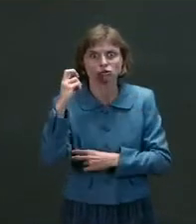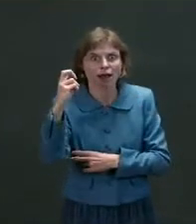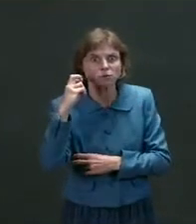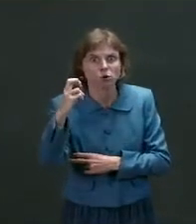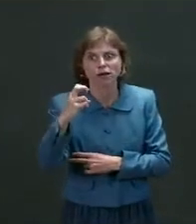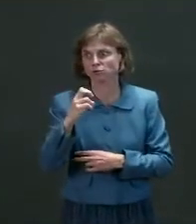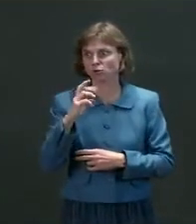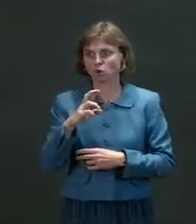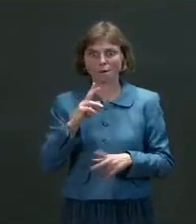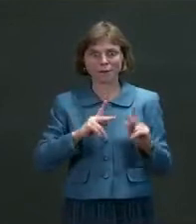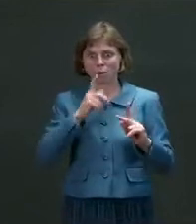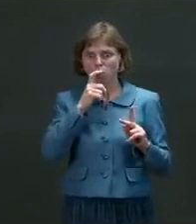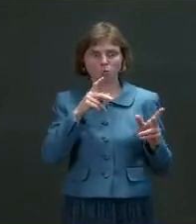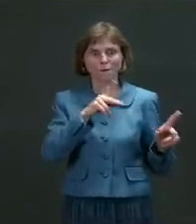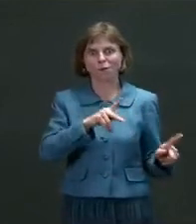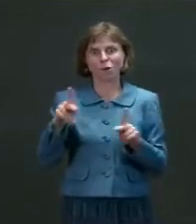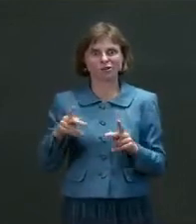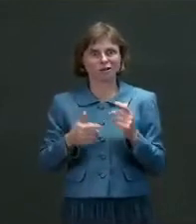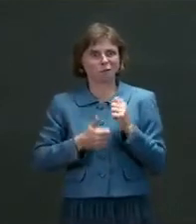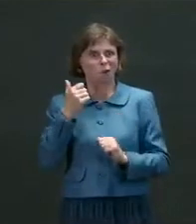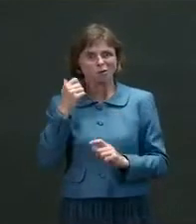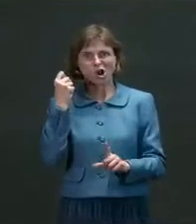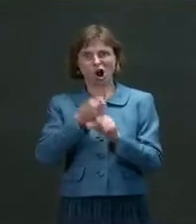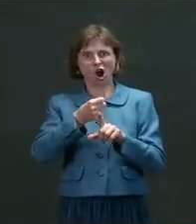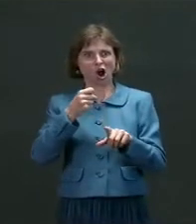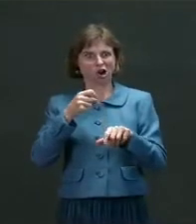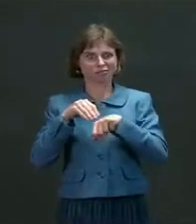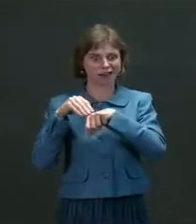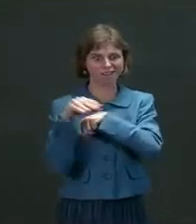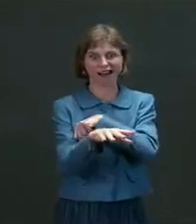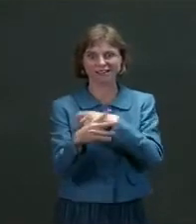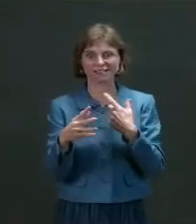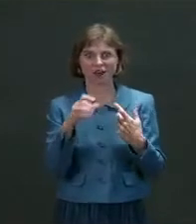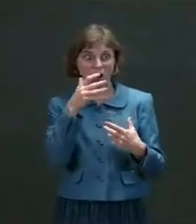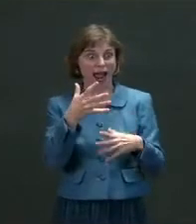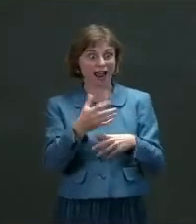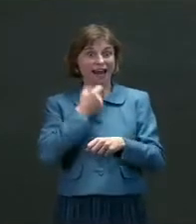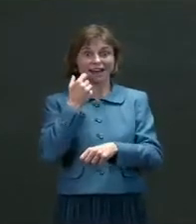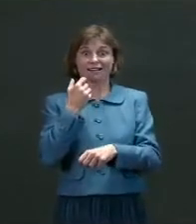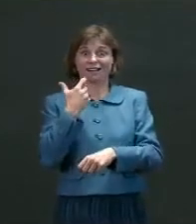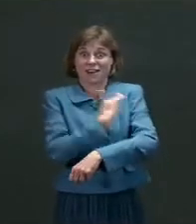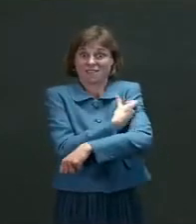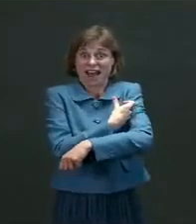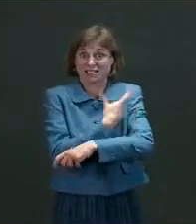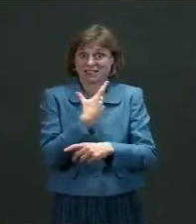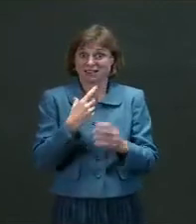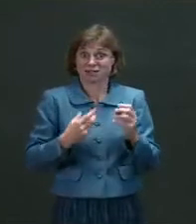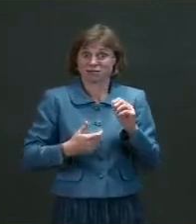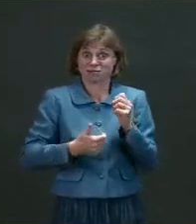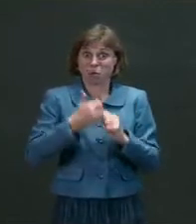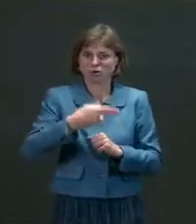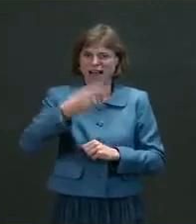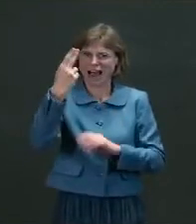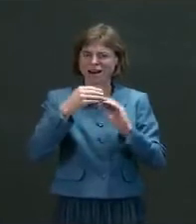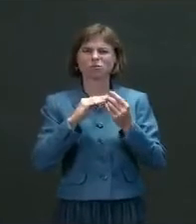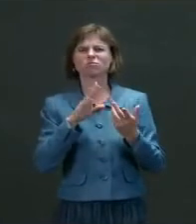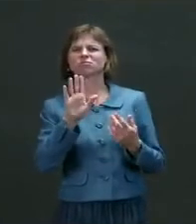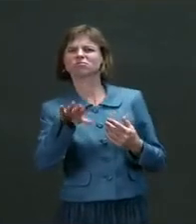proportionally are some of the hardest hit, but maybe not receiving the vaccine at the greatest numbers? What kind of outreach are you